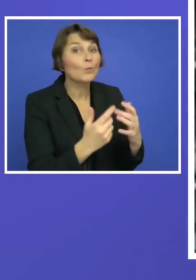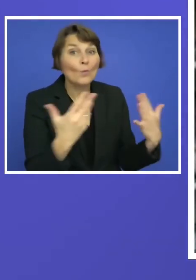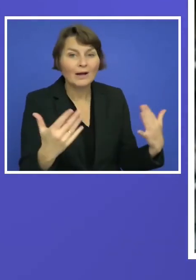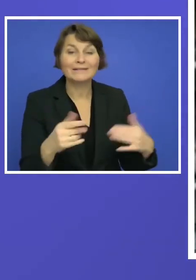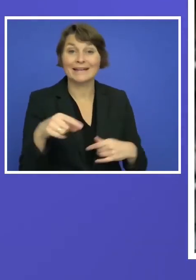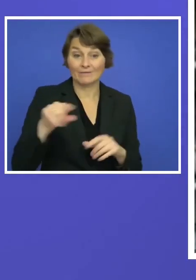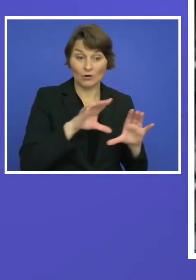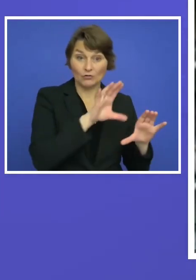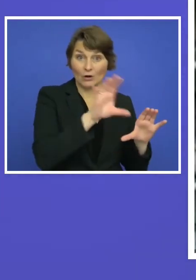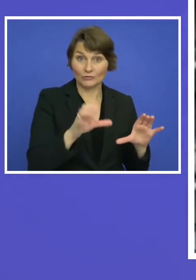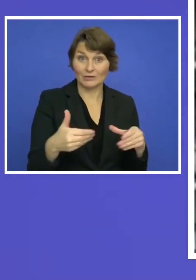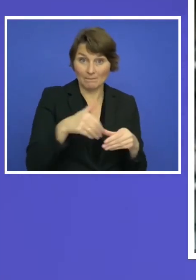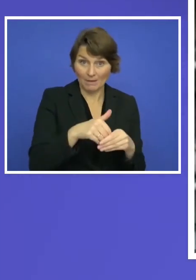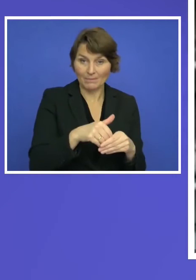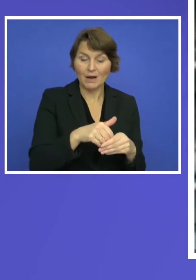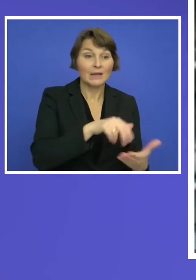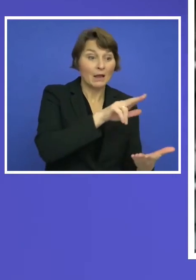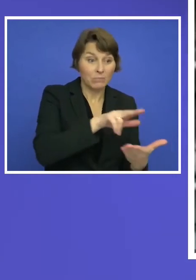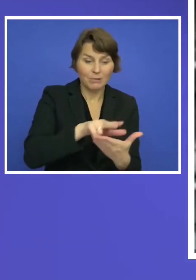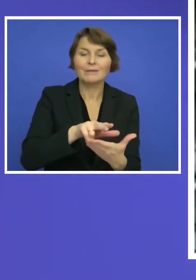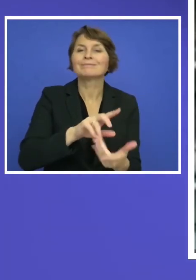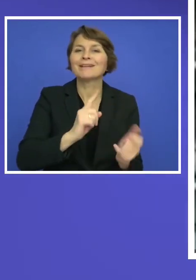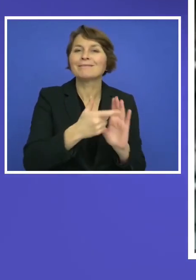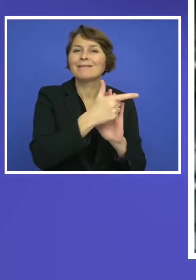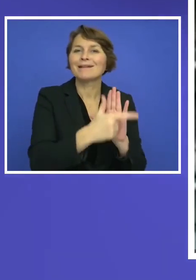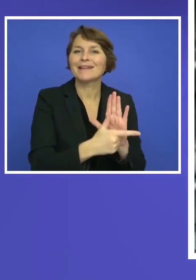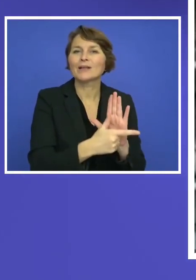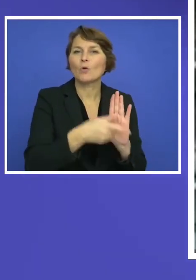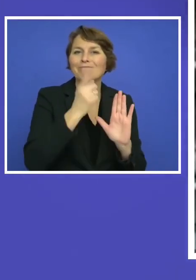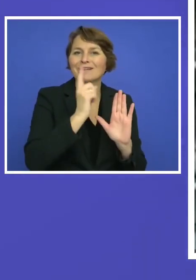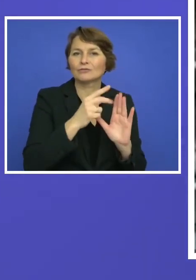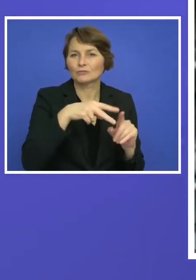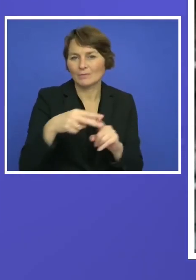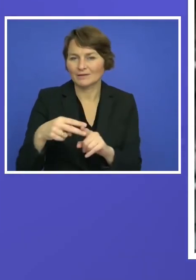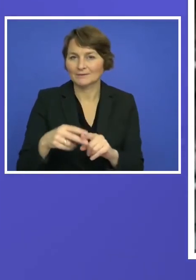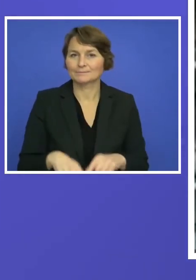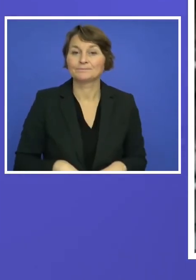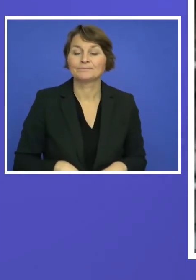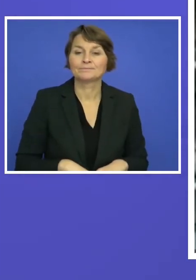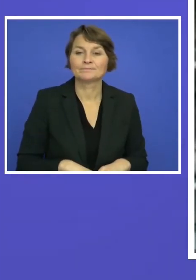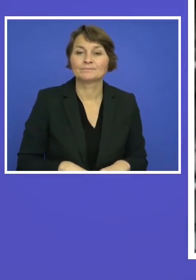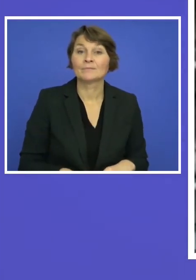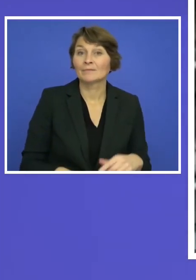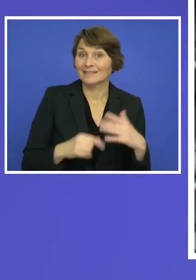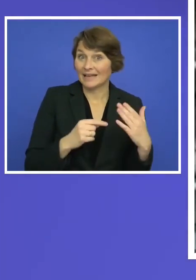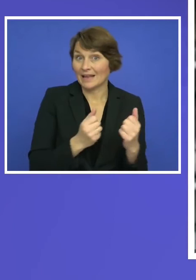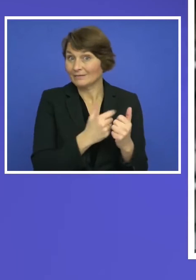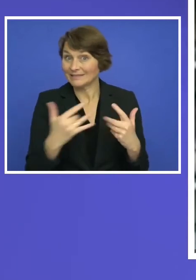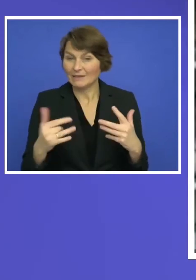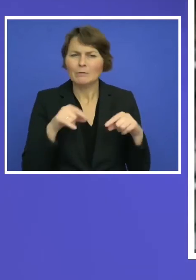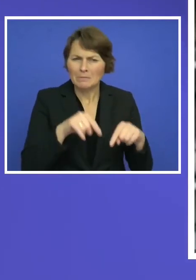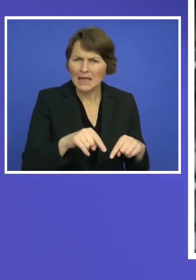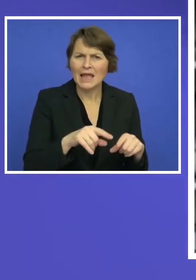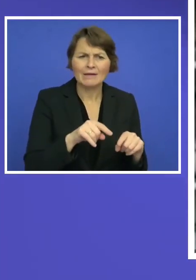them are, two of the 8 fundamental conventions refer to gender aspects, and that is equal